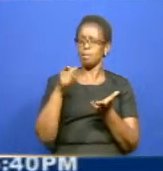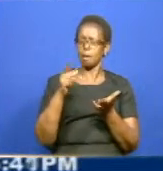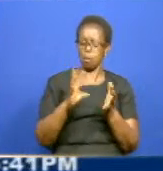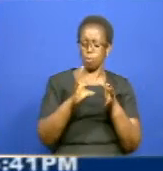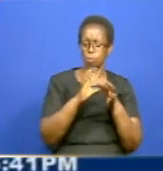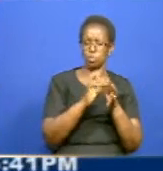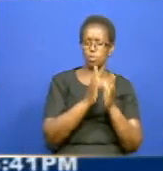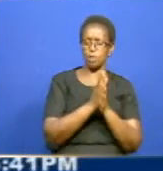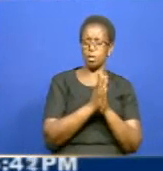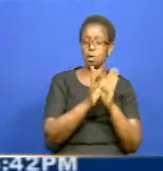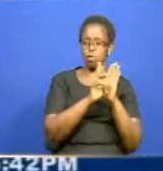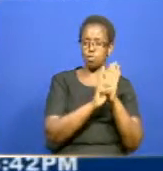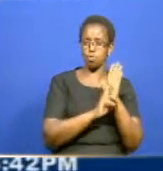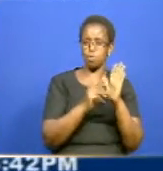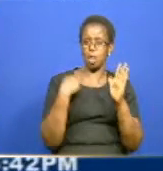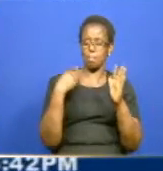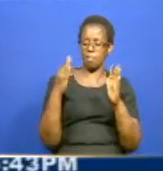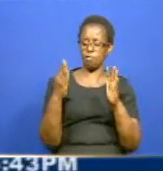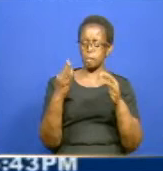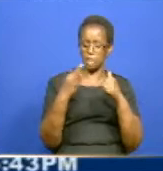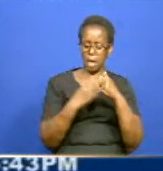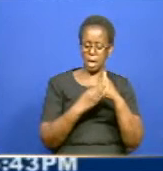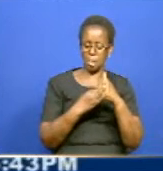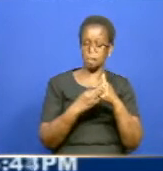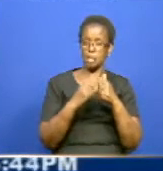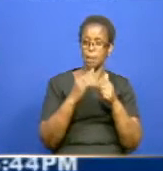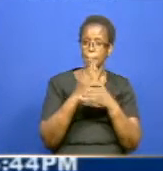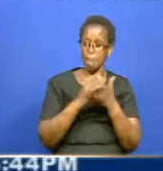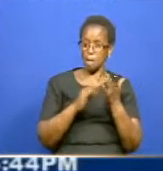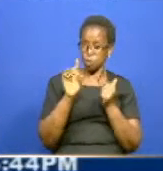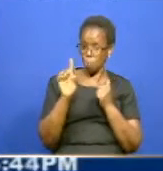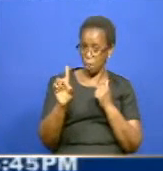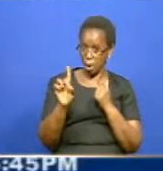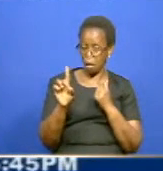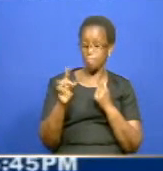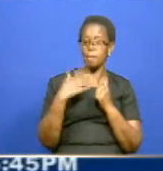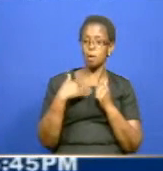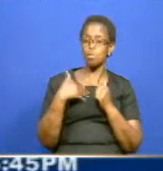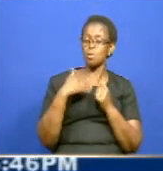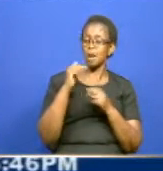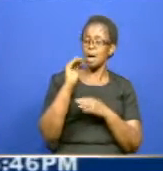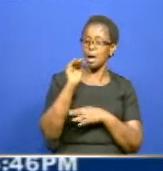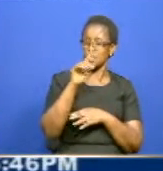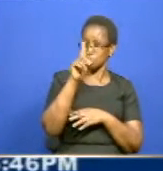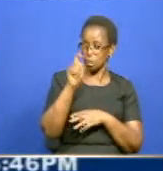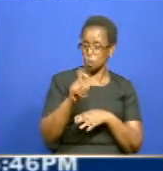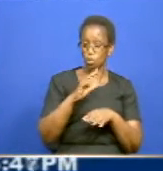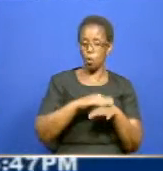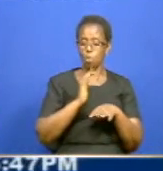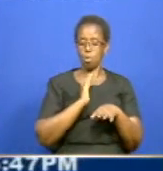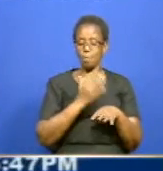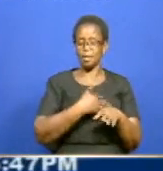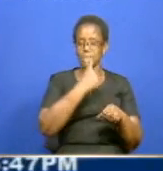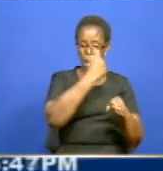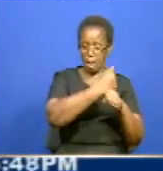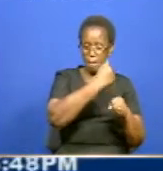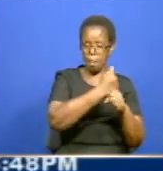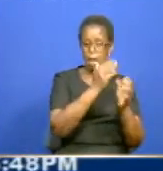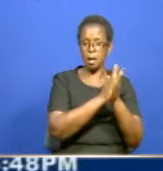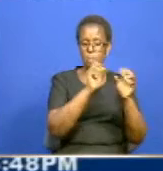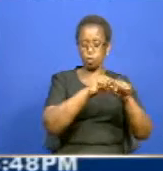Standing Order 48.1 to seek a statement from the Standing Committee on Labor and Social